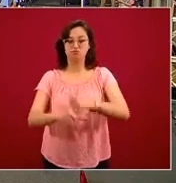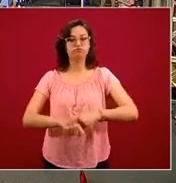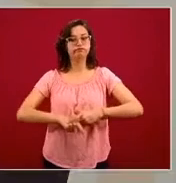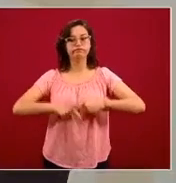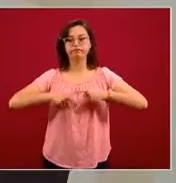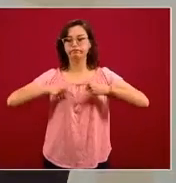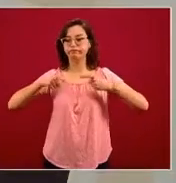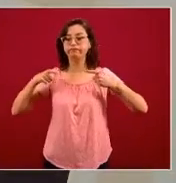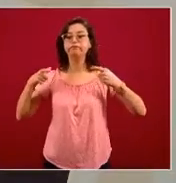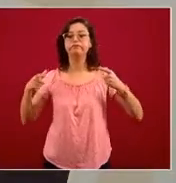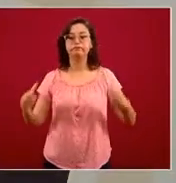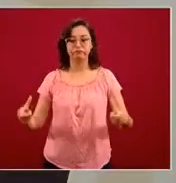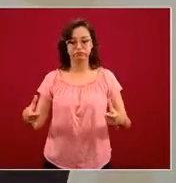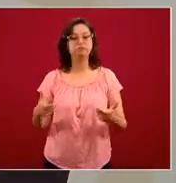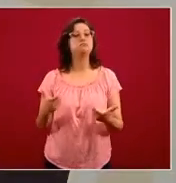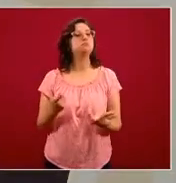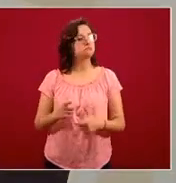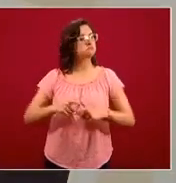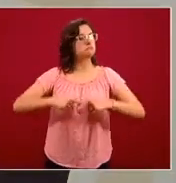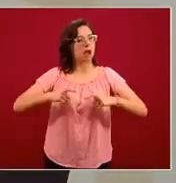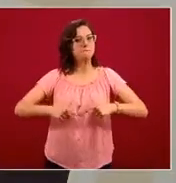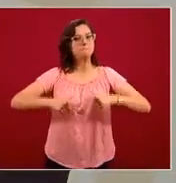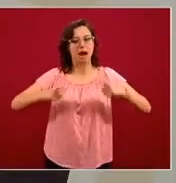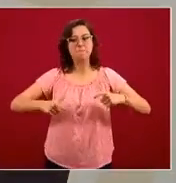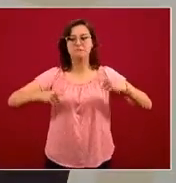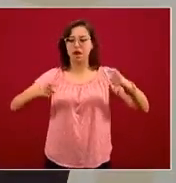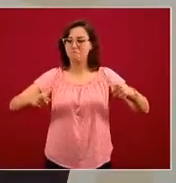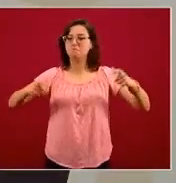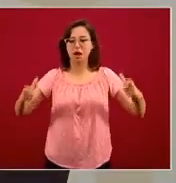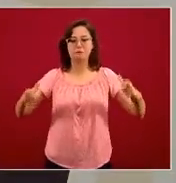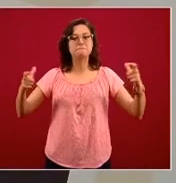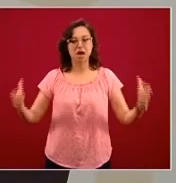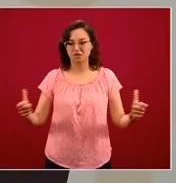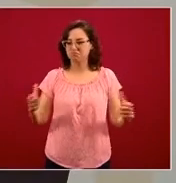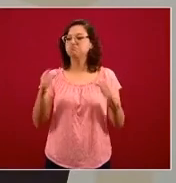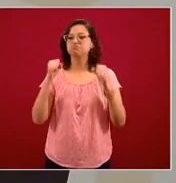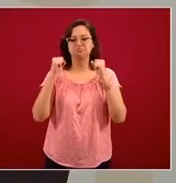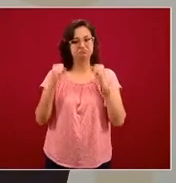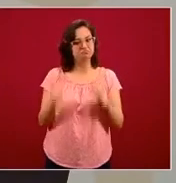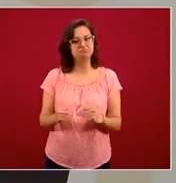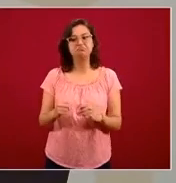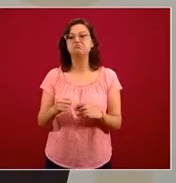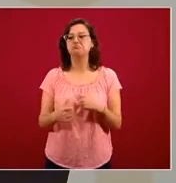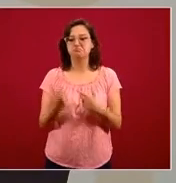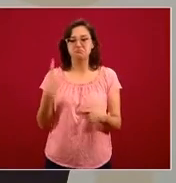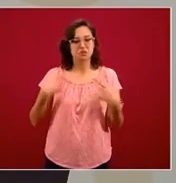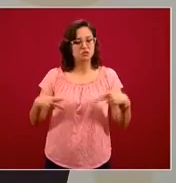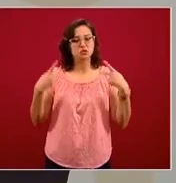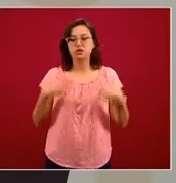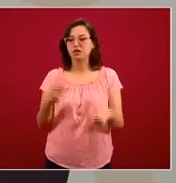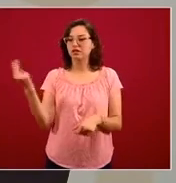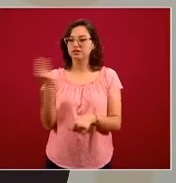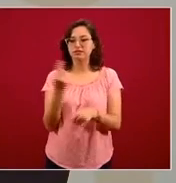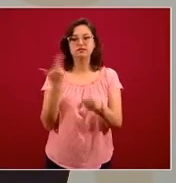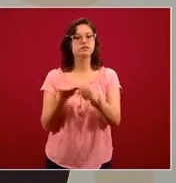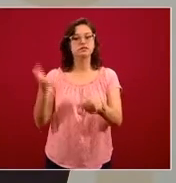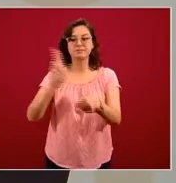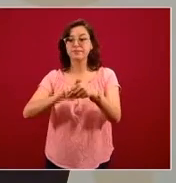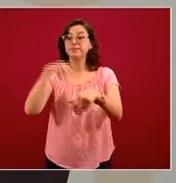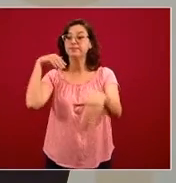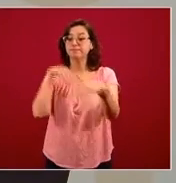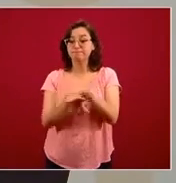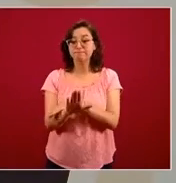ascension in the number of cases, and we've had more and more and more and more cases. We've had more people who